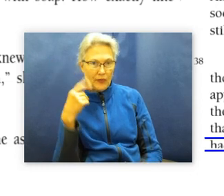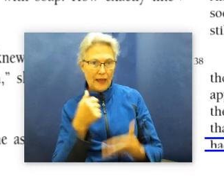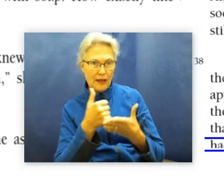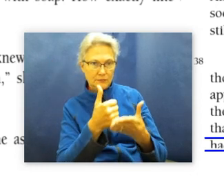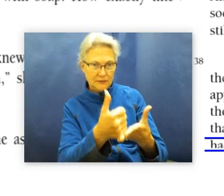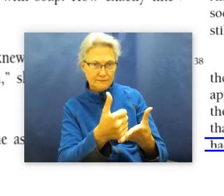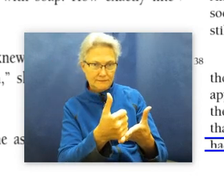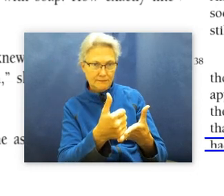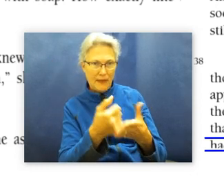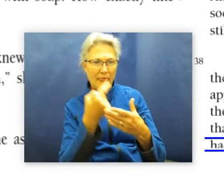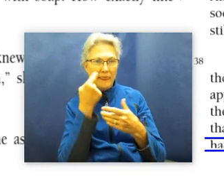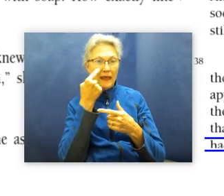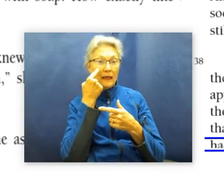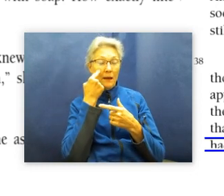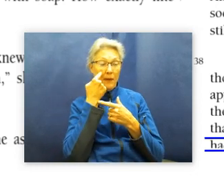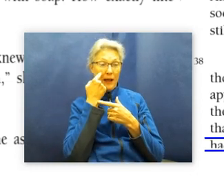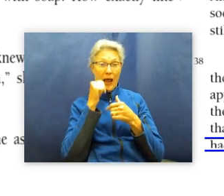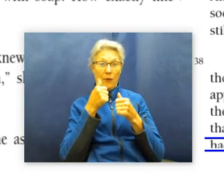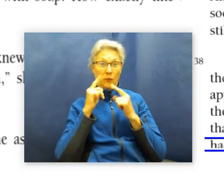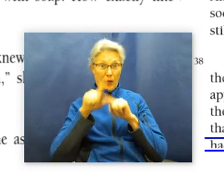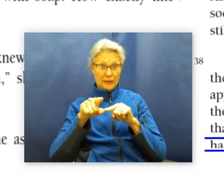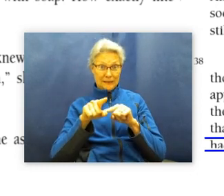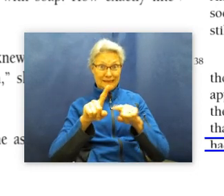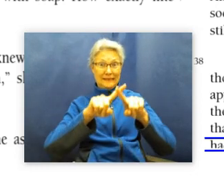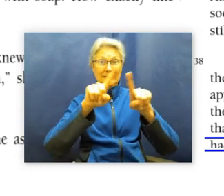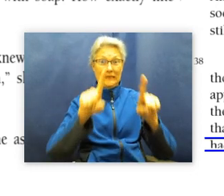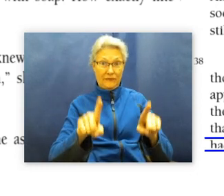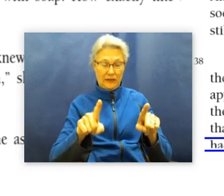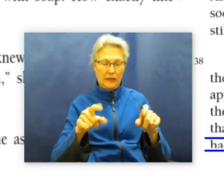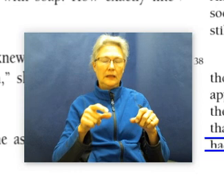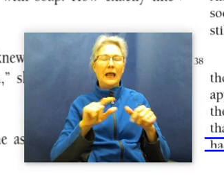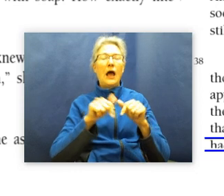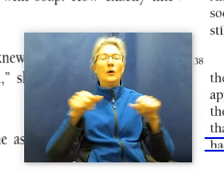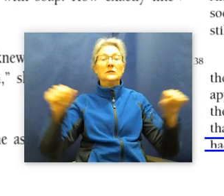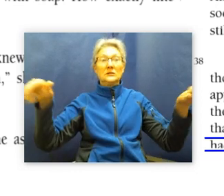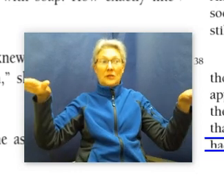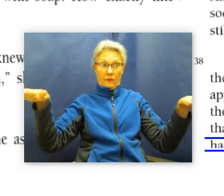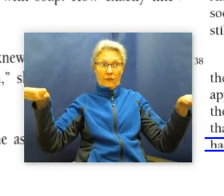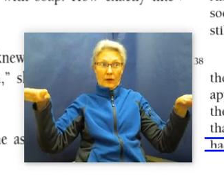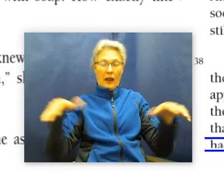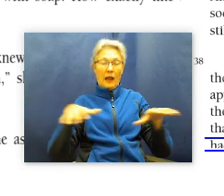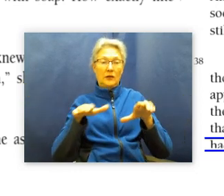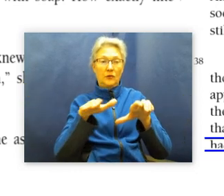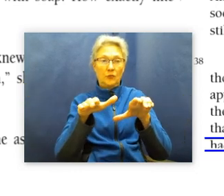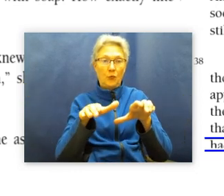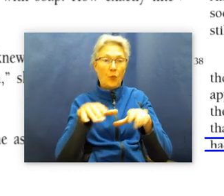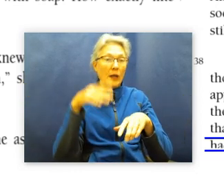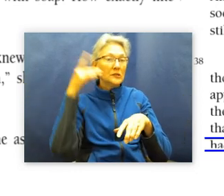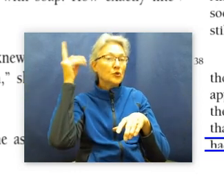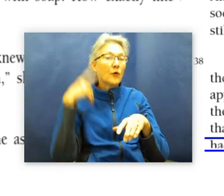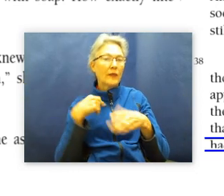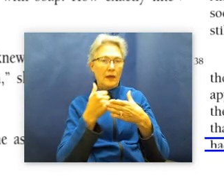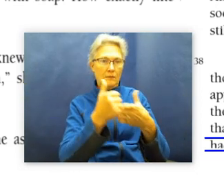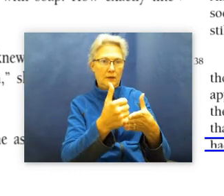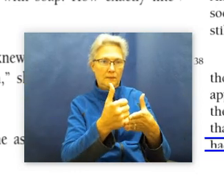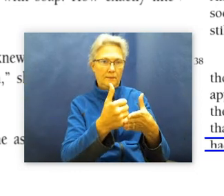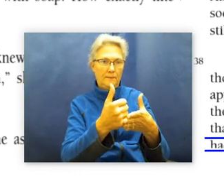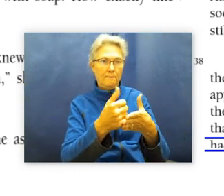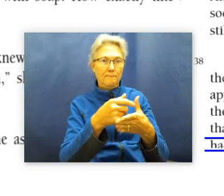how he reacted, it was very different than how Scarecrow acted when Dorothy helped him. Peter did